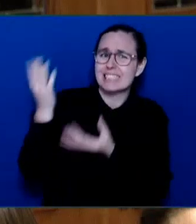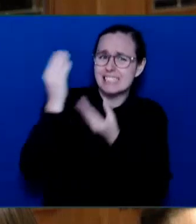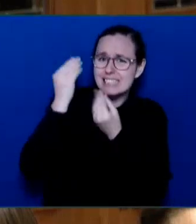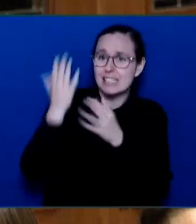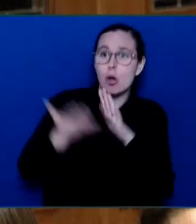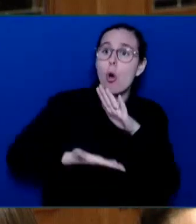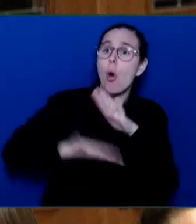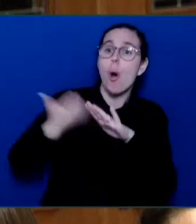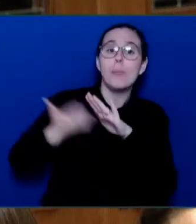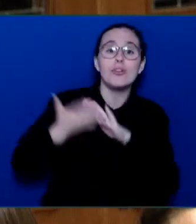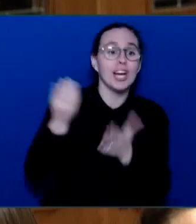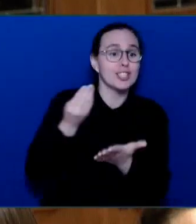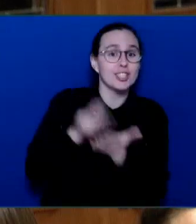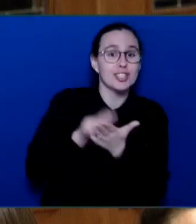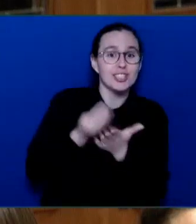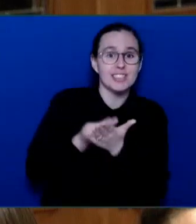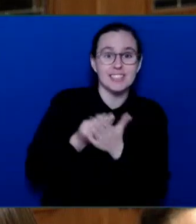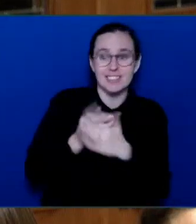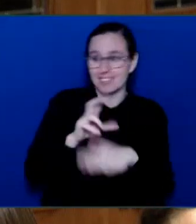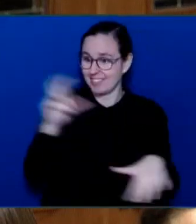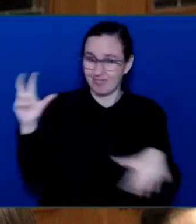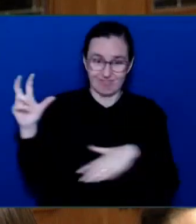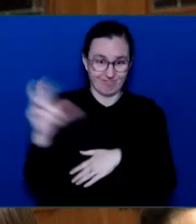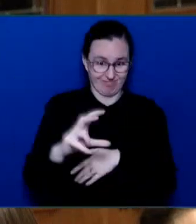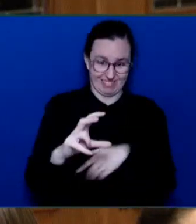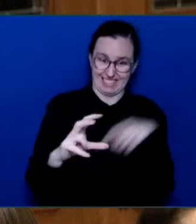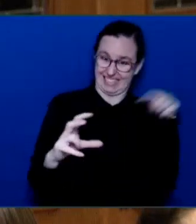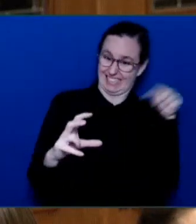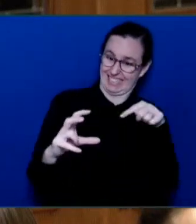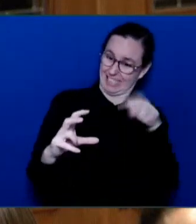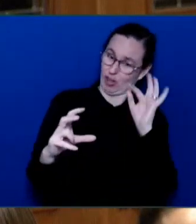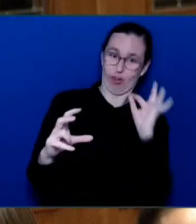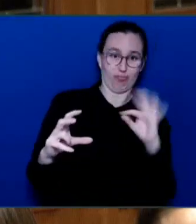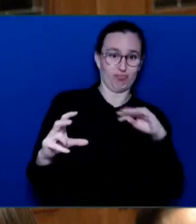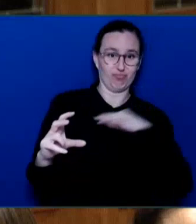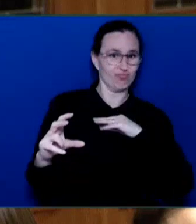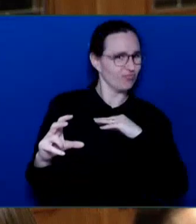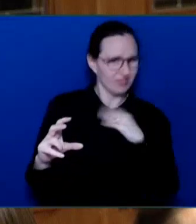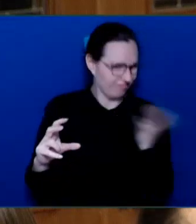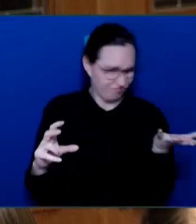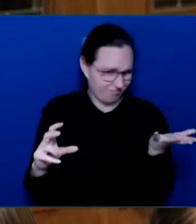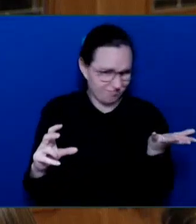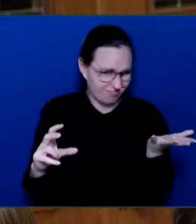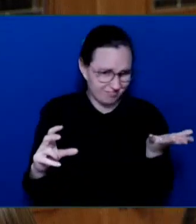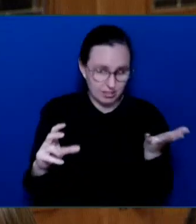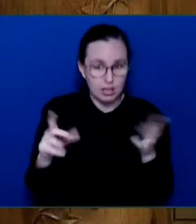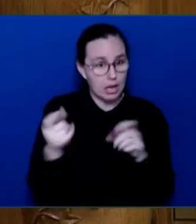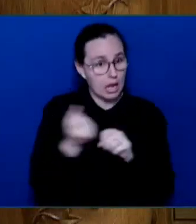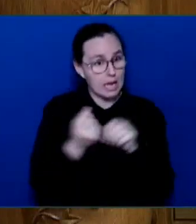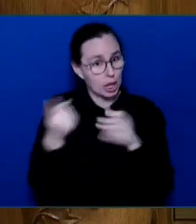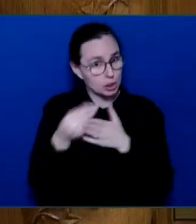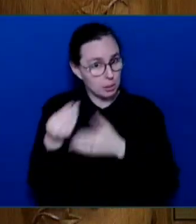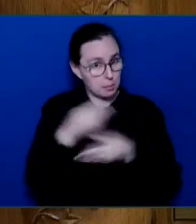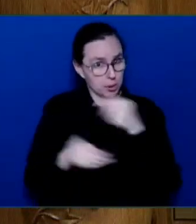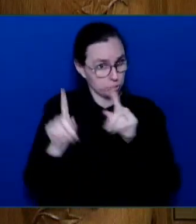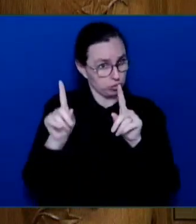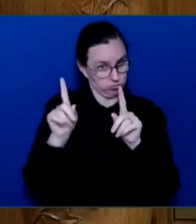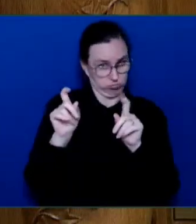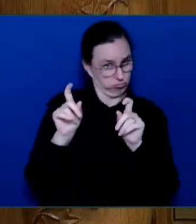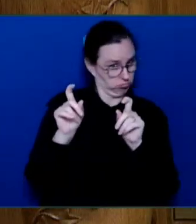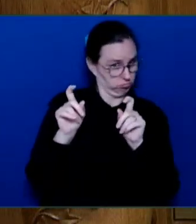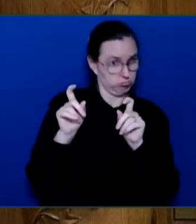there be a historic investment in next year's budget for our public education system? Minister of